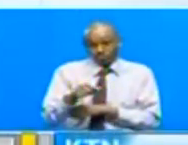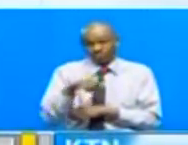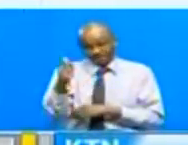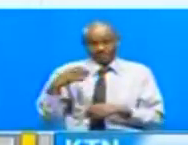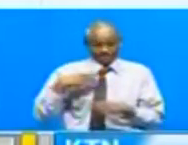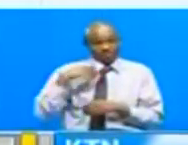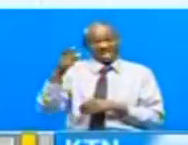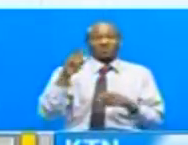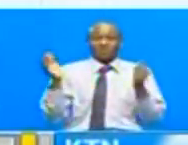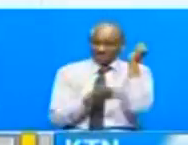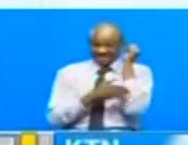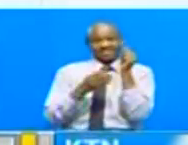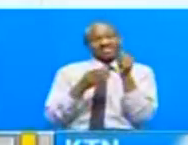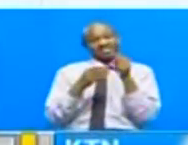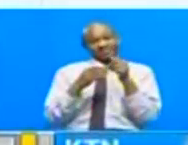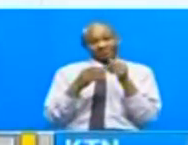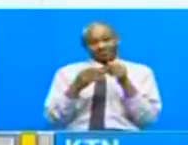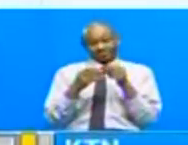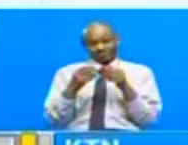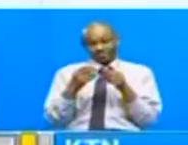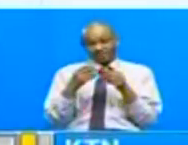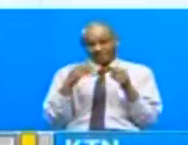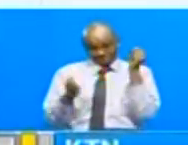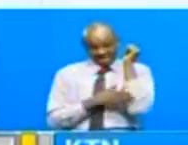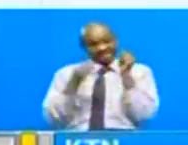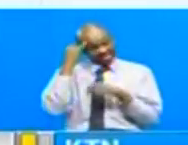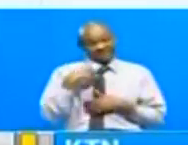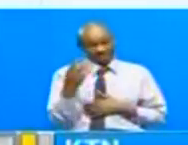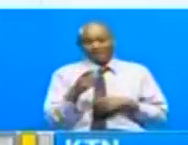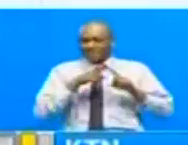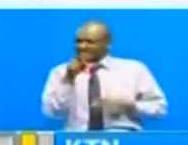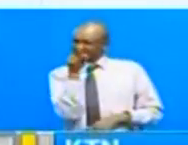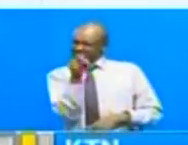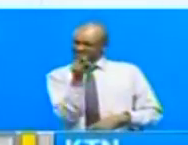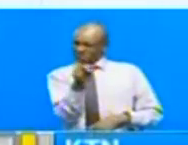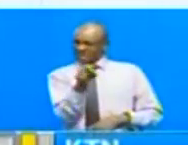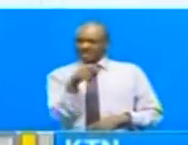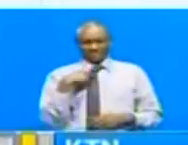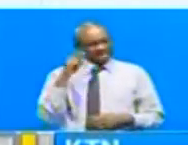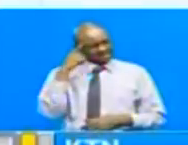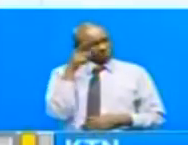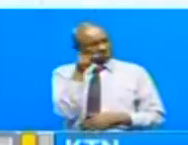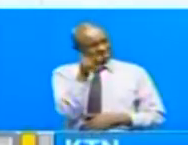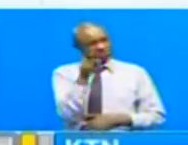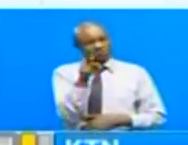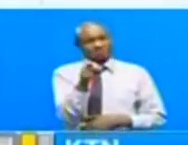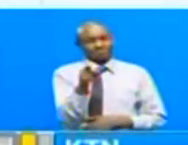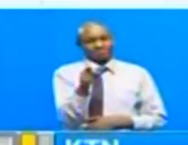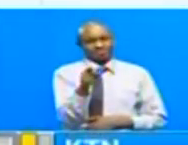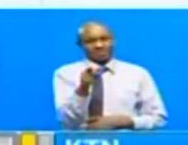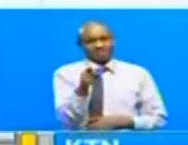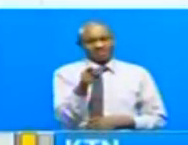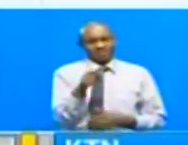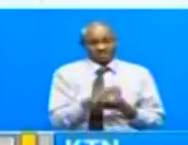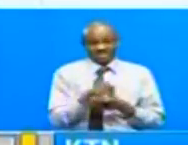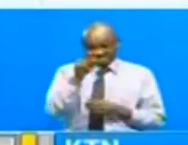people out there. But looking into how this whole scenario has been playing or has been coming along, I can for sure tell